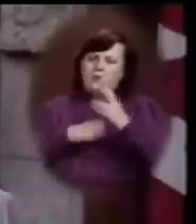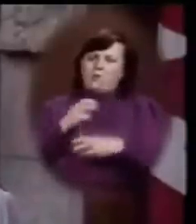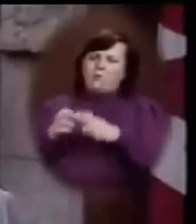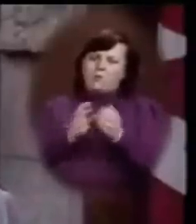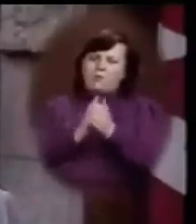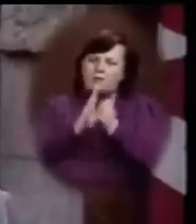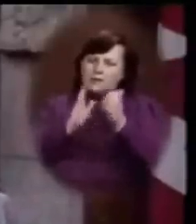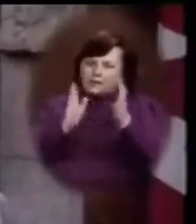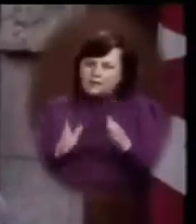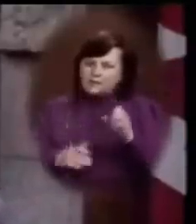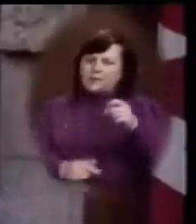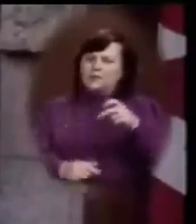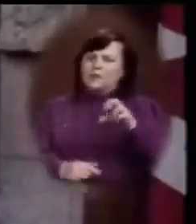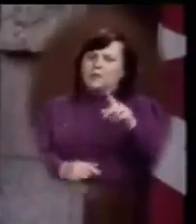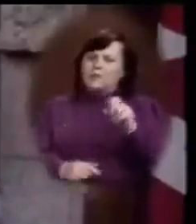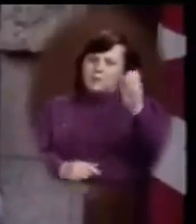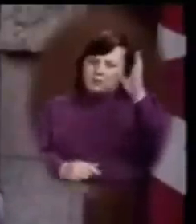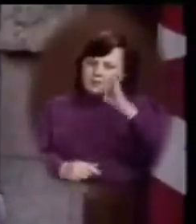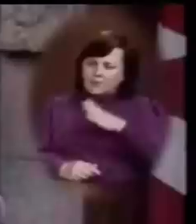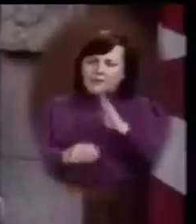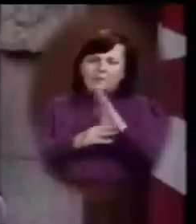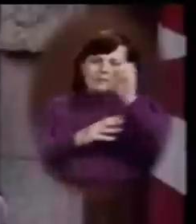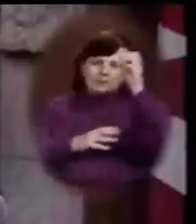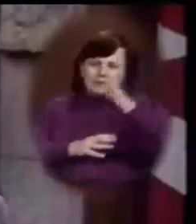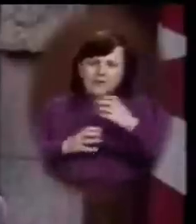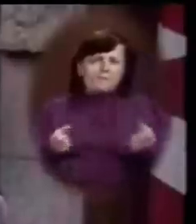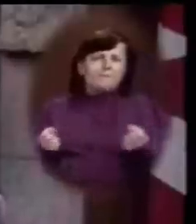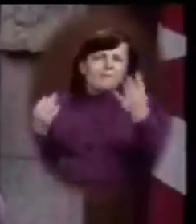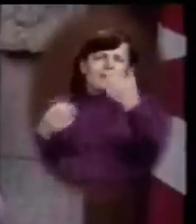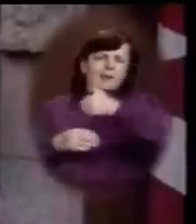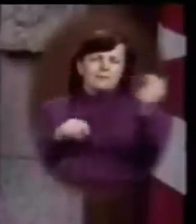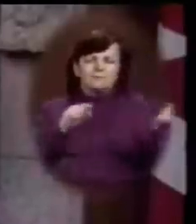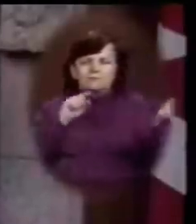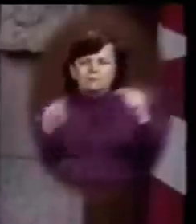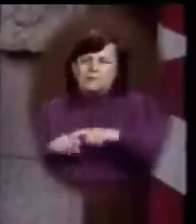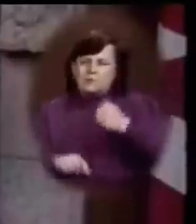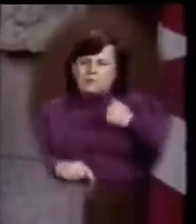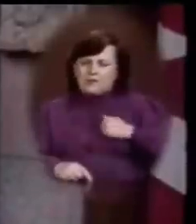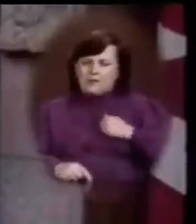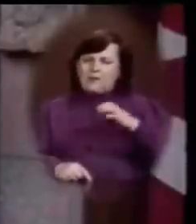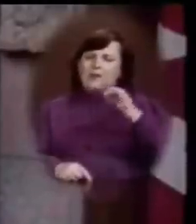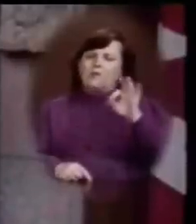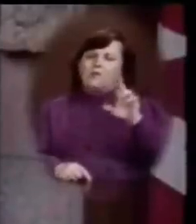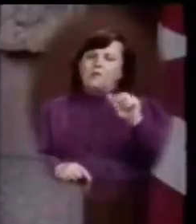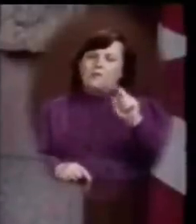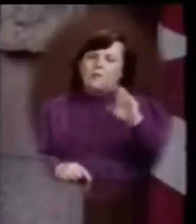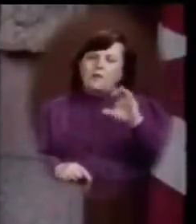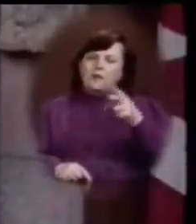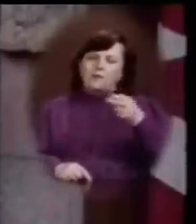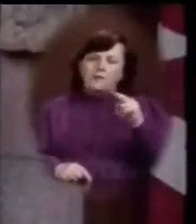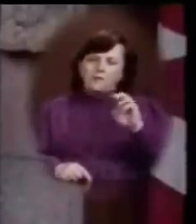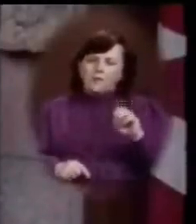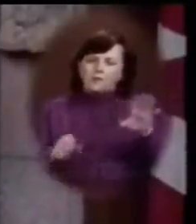join. Yeah. My point is this. No union has any right whatsoever to do that, and I believe it